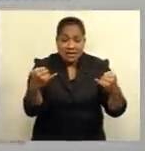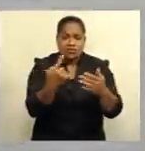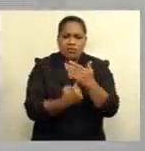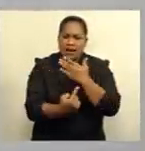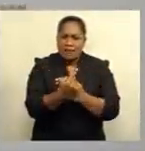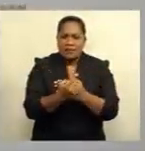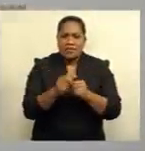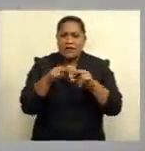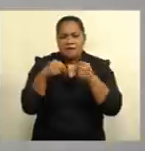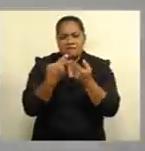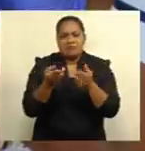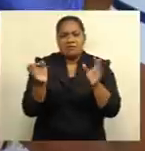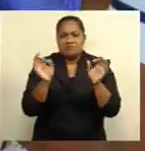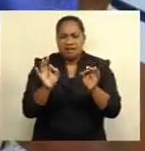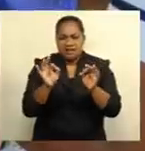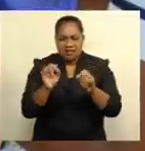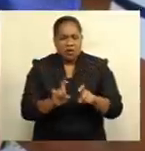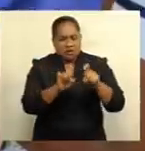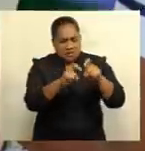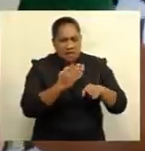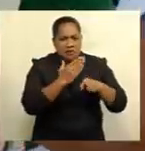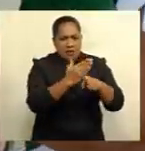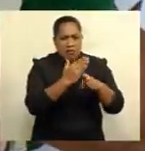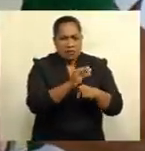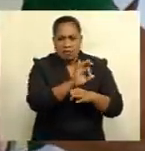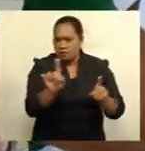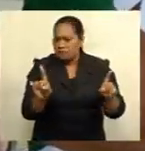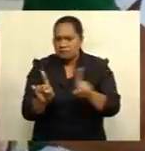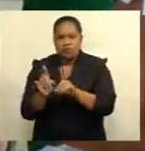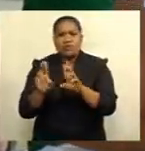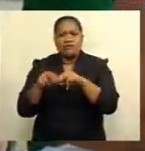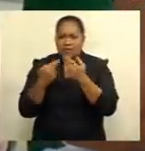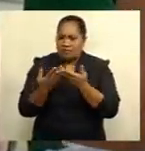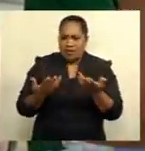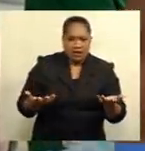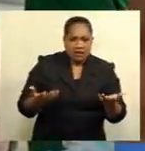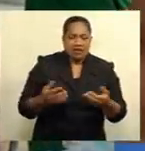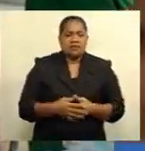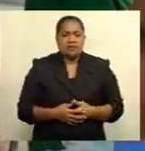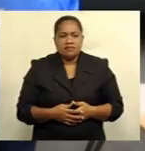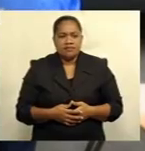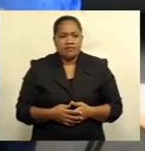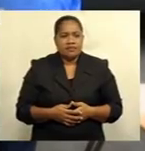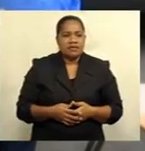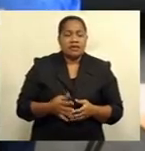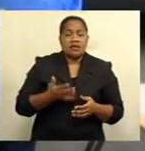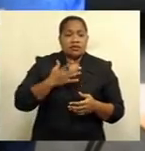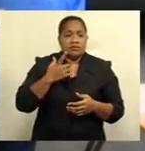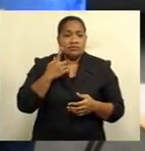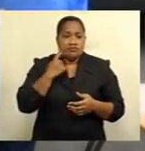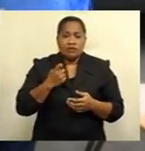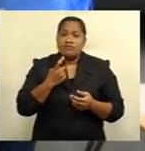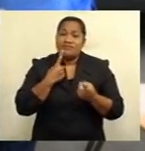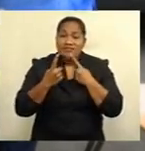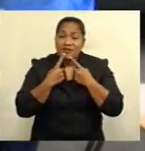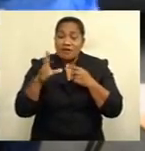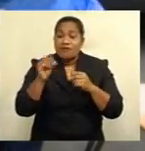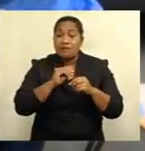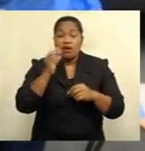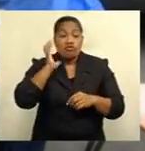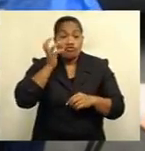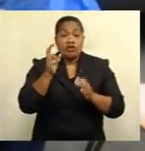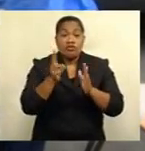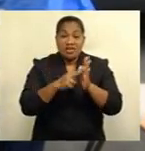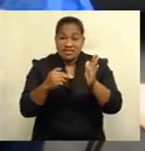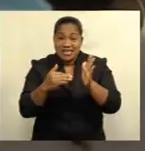families for months by reporting on the latest vaccination information. Attempts to get a comment from Radio New Zealand regarding the article